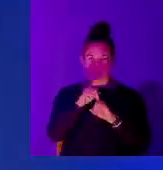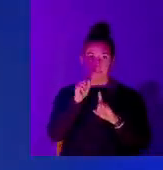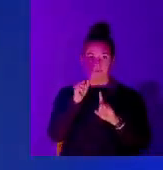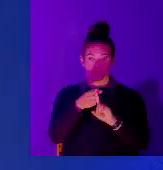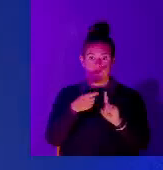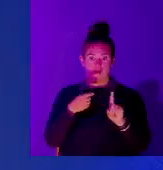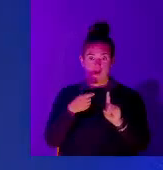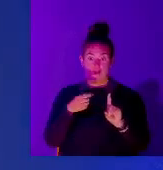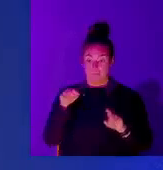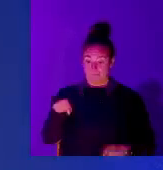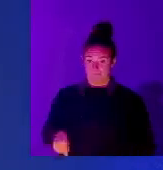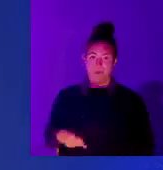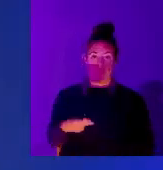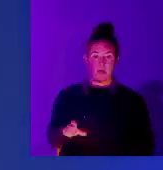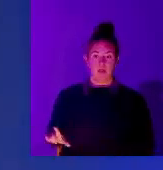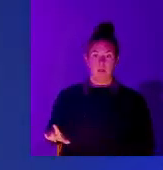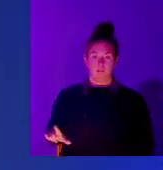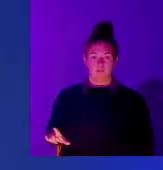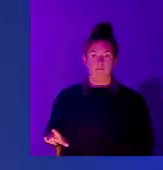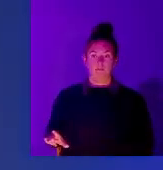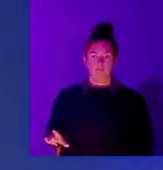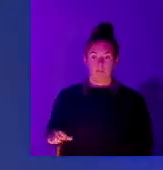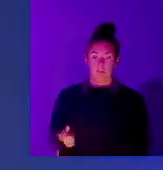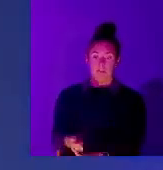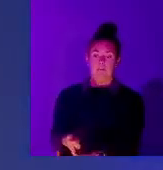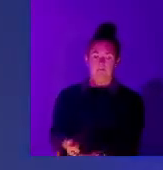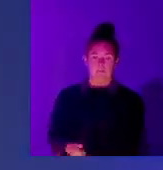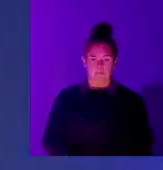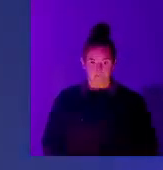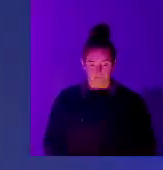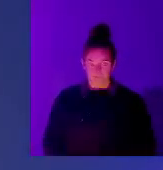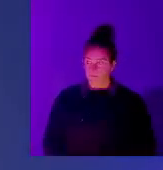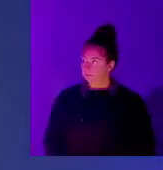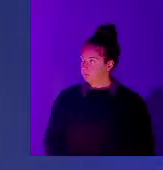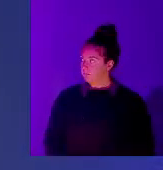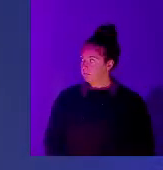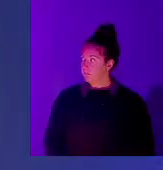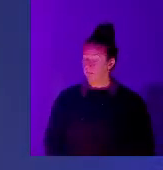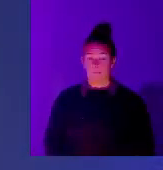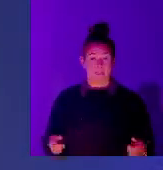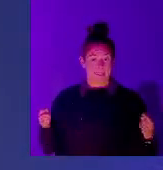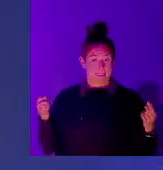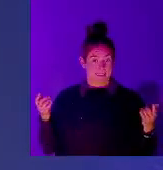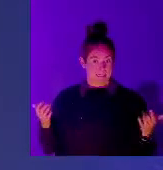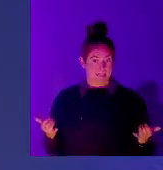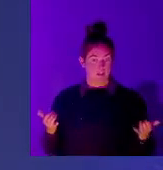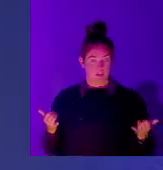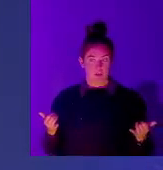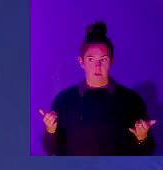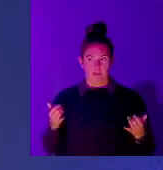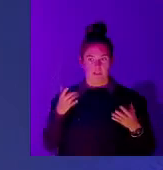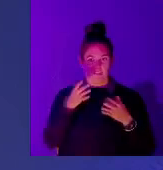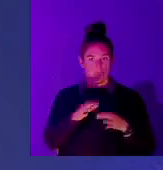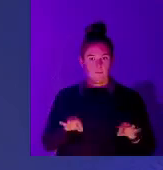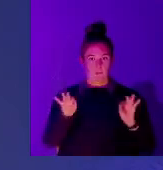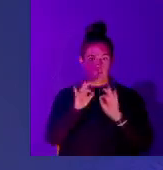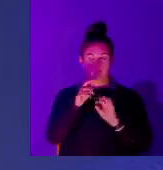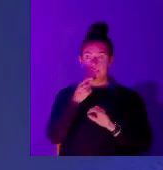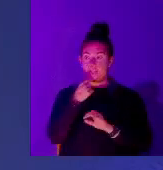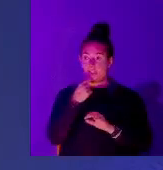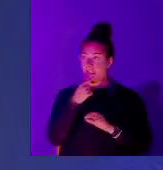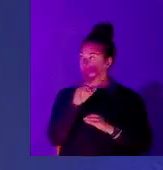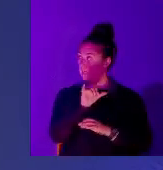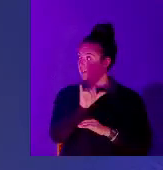itself. Here, it is important to say that even God-ordained teachers can